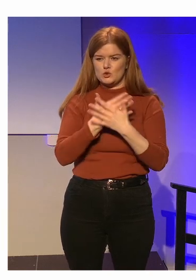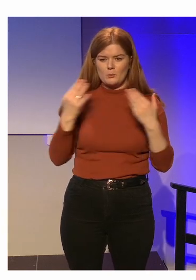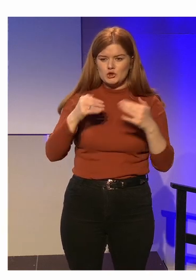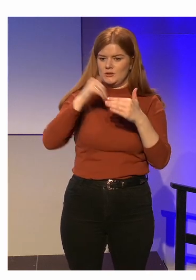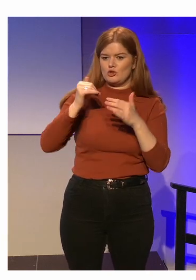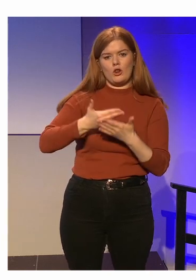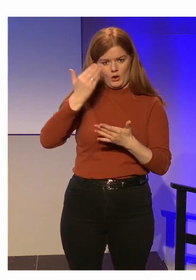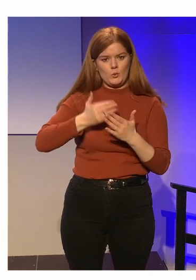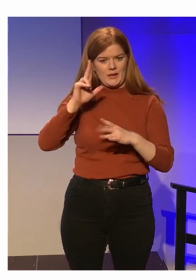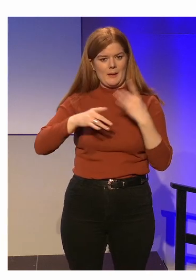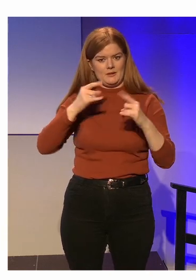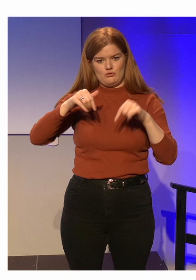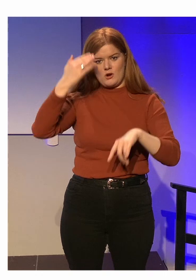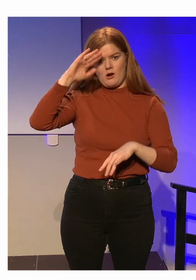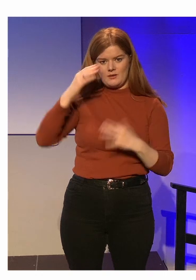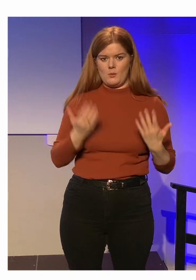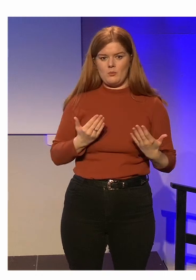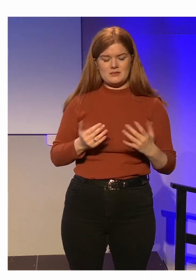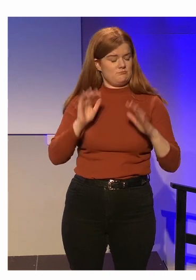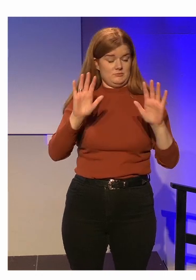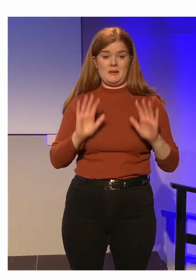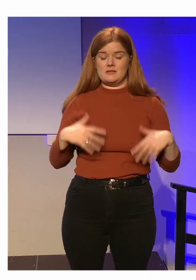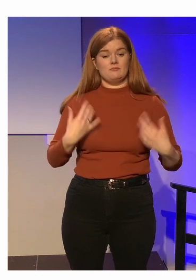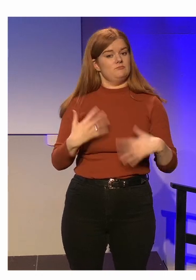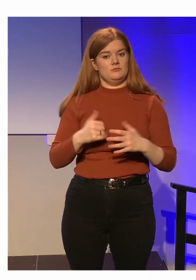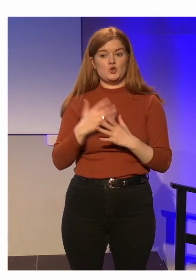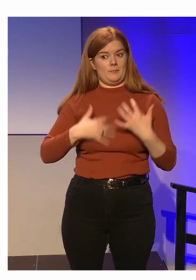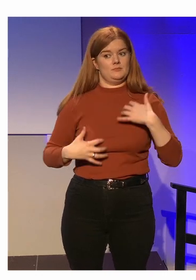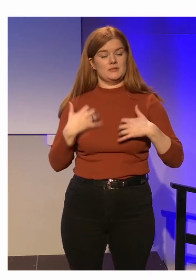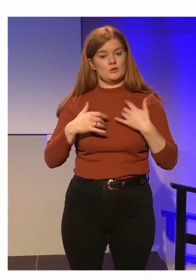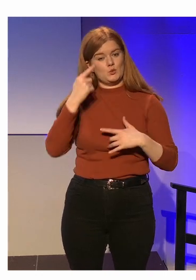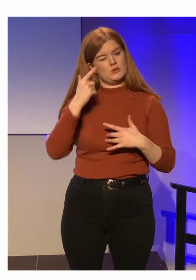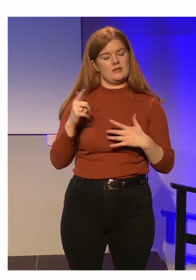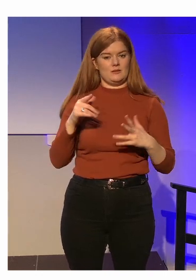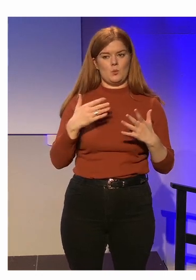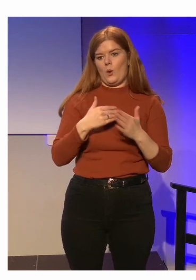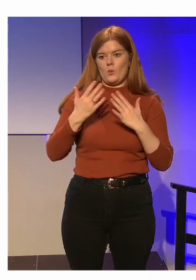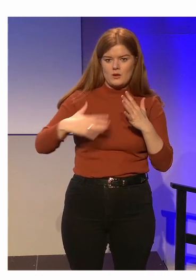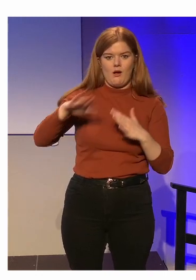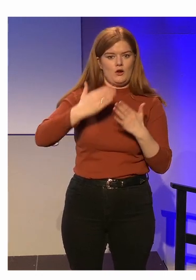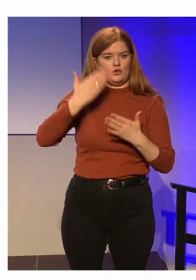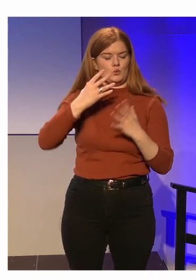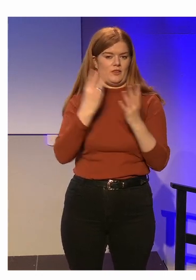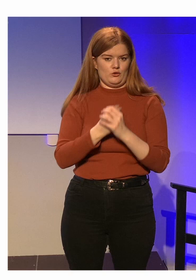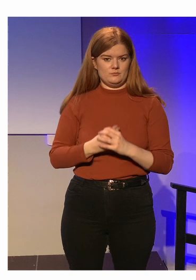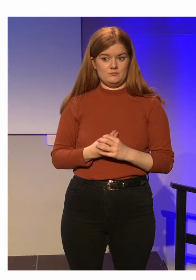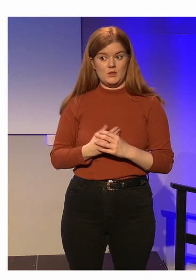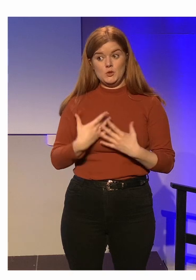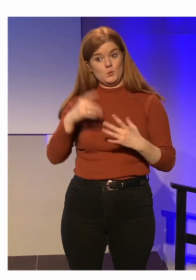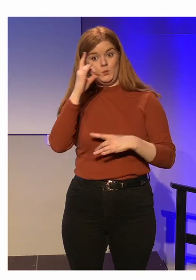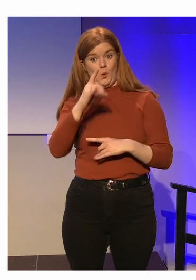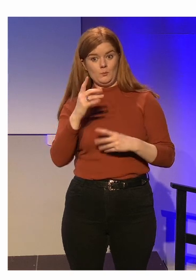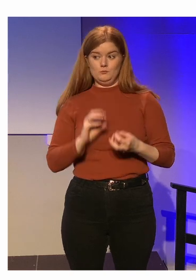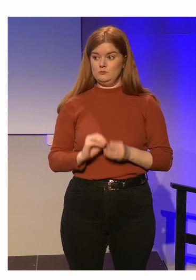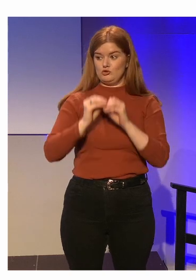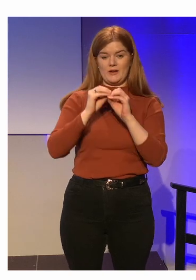internal learning going on within Ireland that is amazing. And so I'm excited to see kind of what we all learn together. And in fact, we hope to come